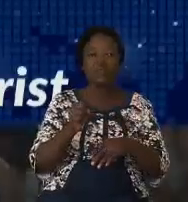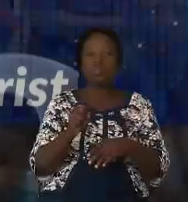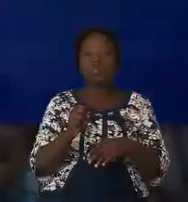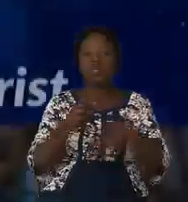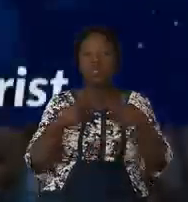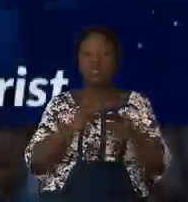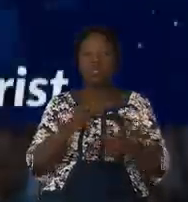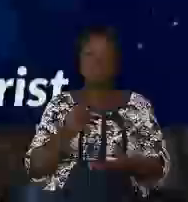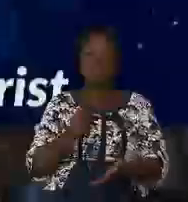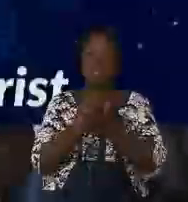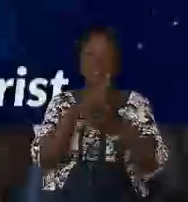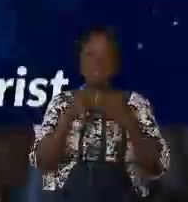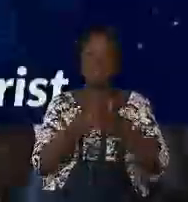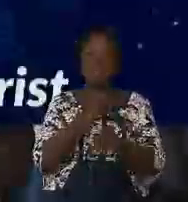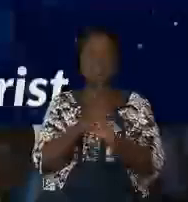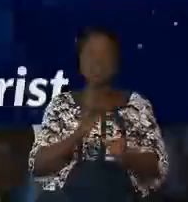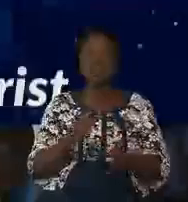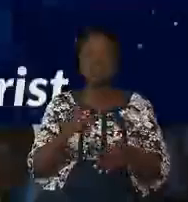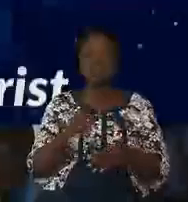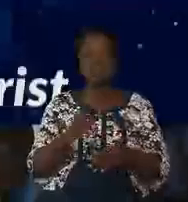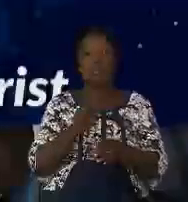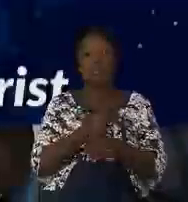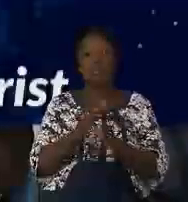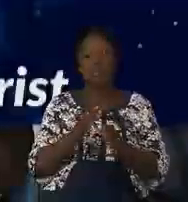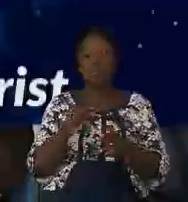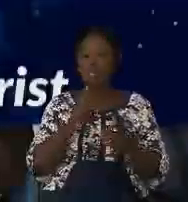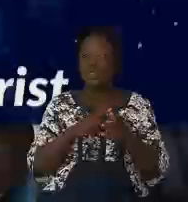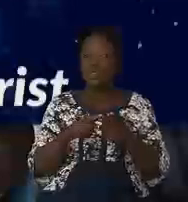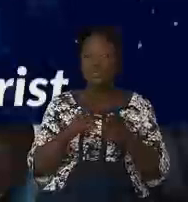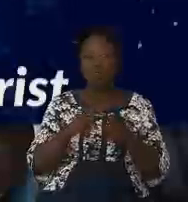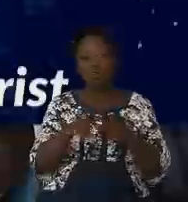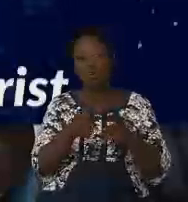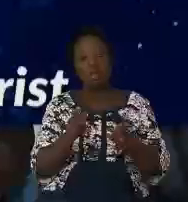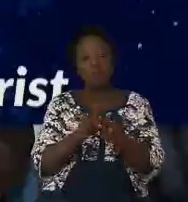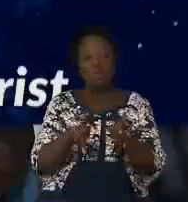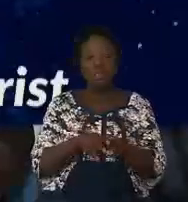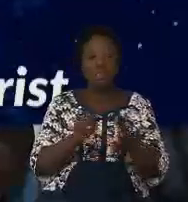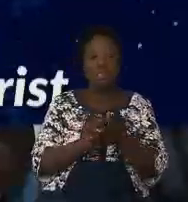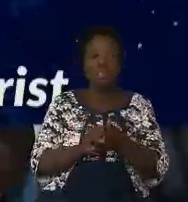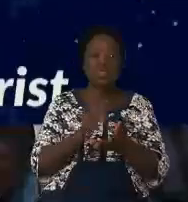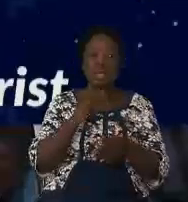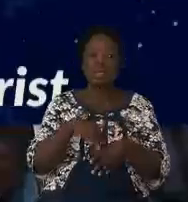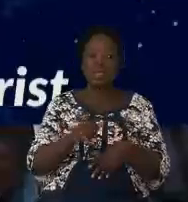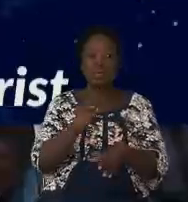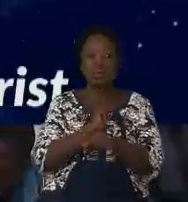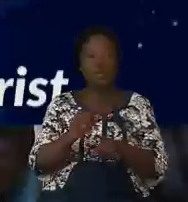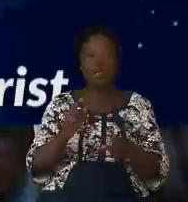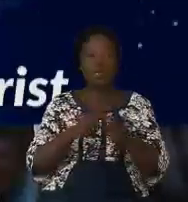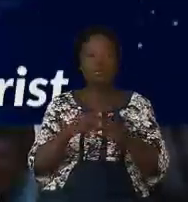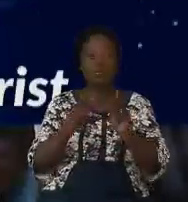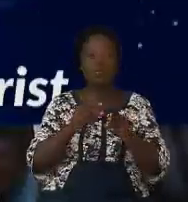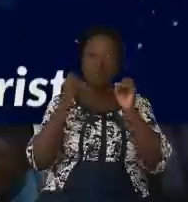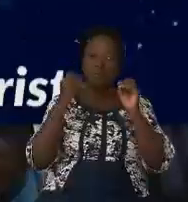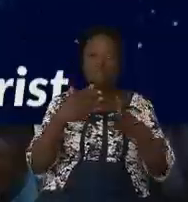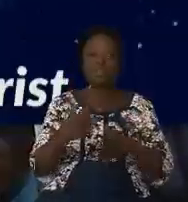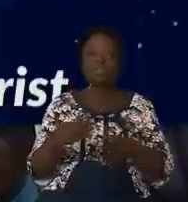The supervisors in the various sectors, let's direct the counselors to other places if you finish your